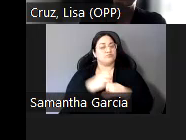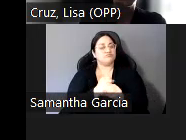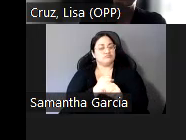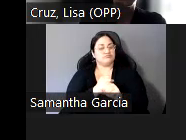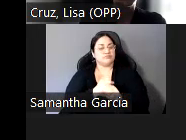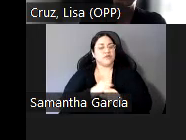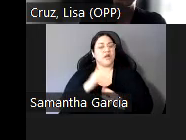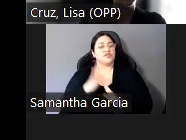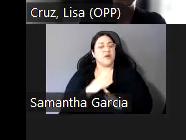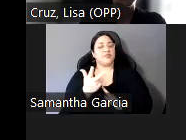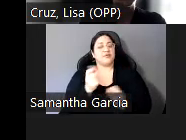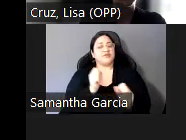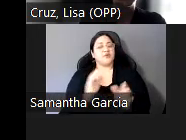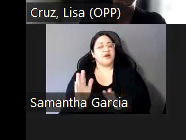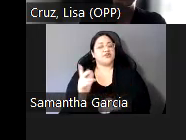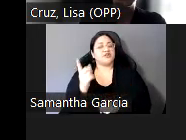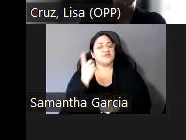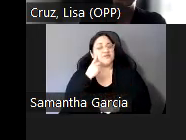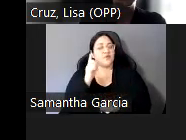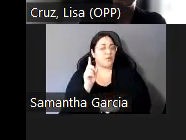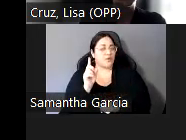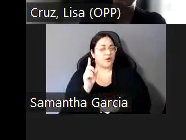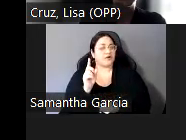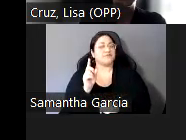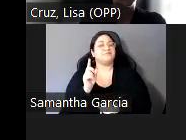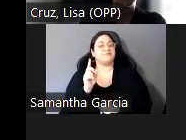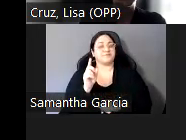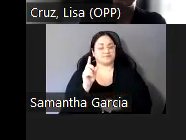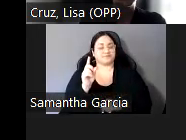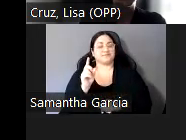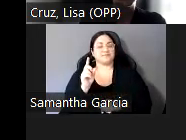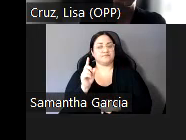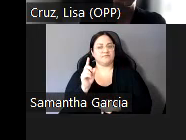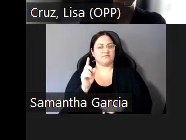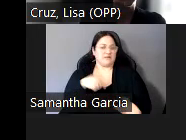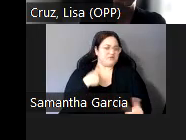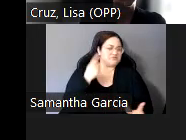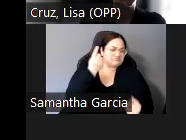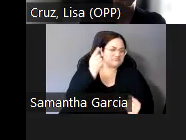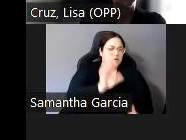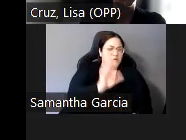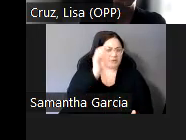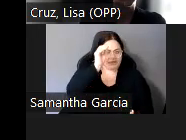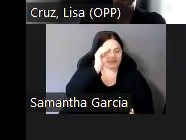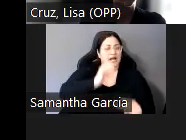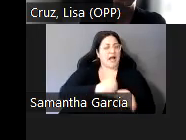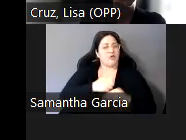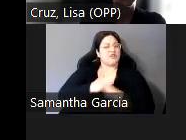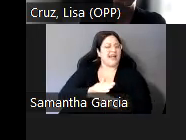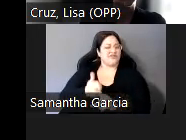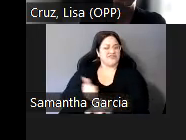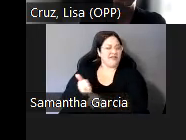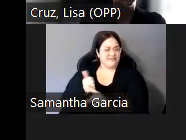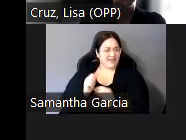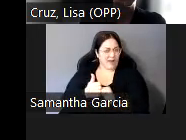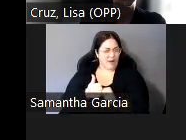3 strategies that people can implement or learn about to help protect themselves and each other? If